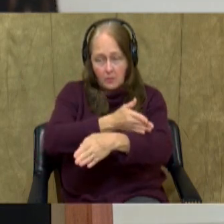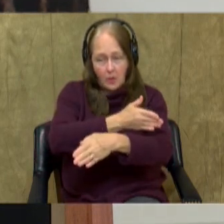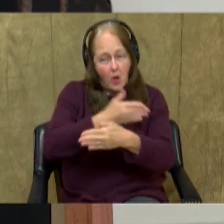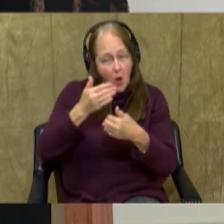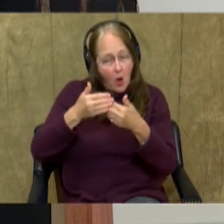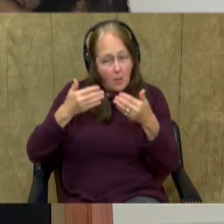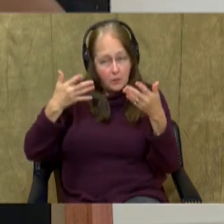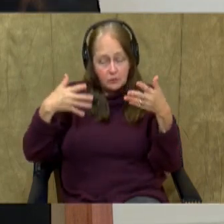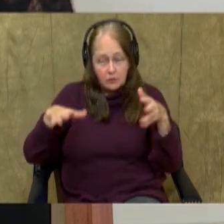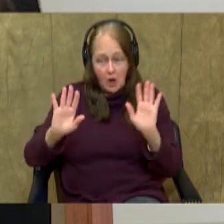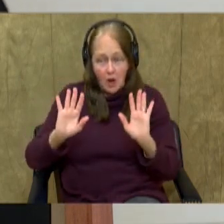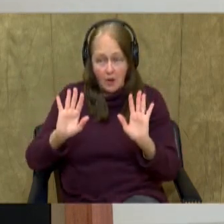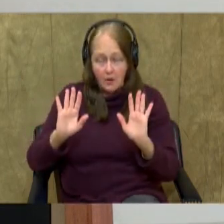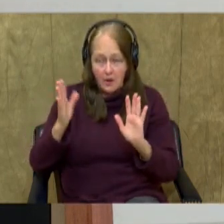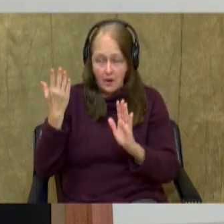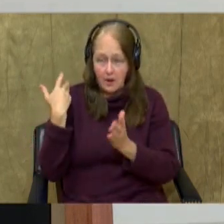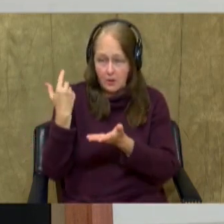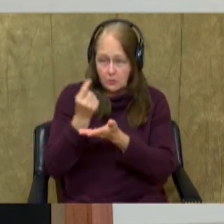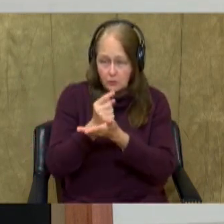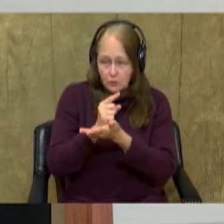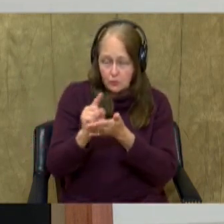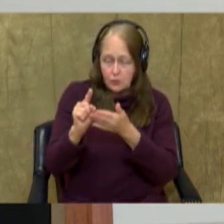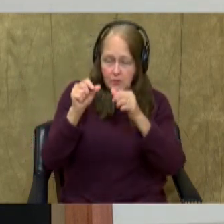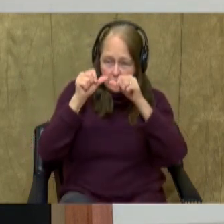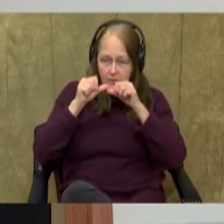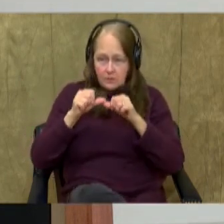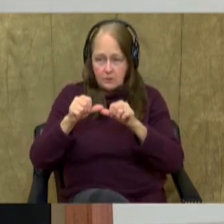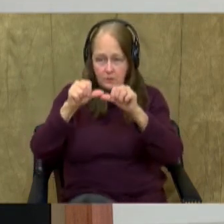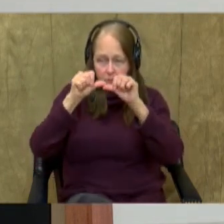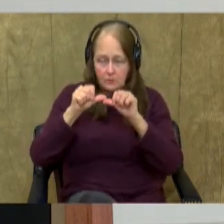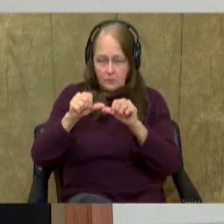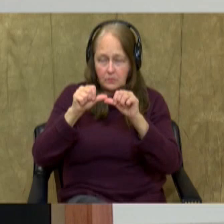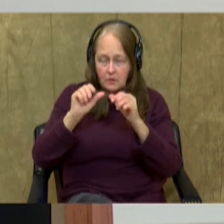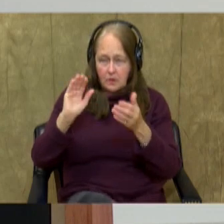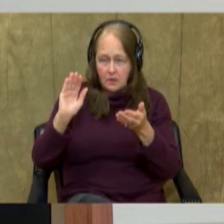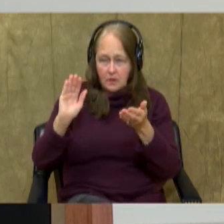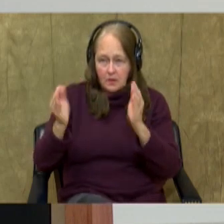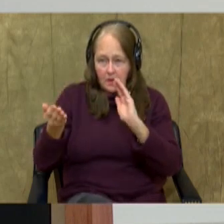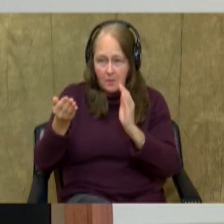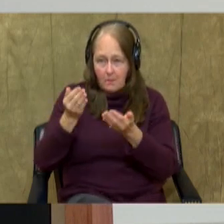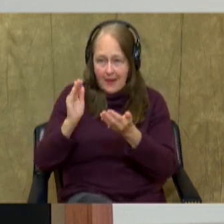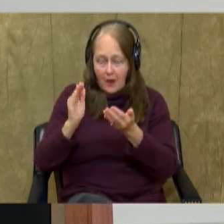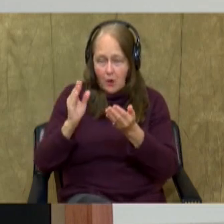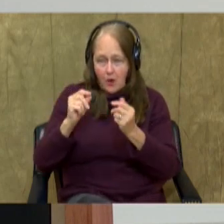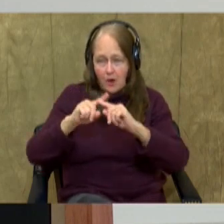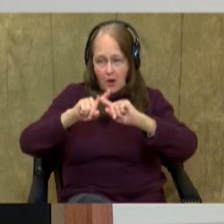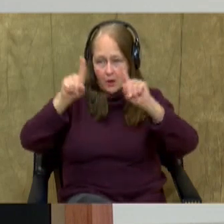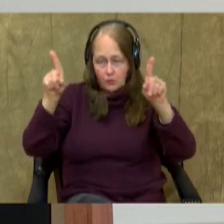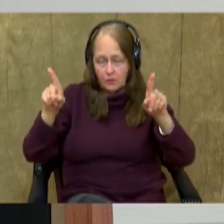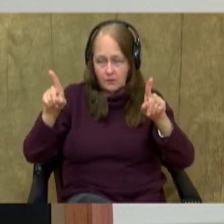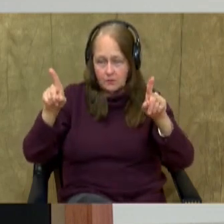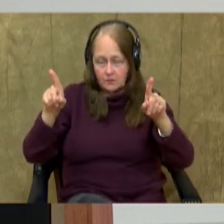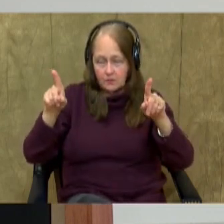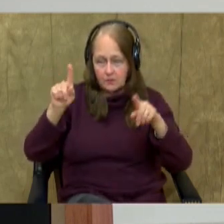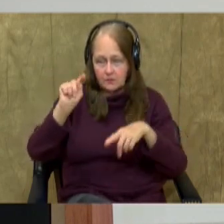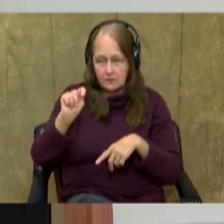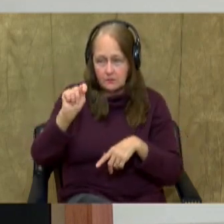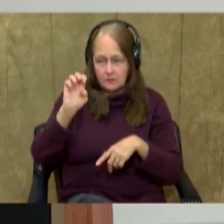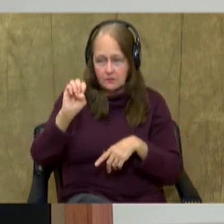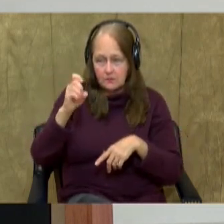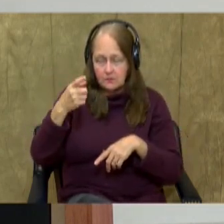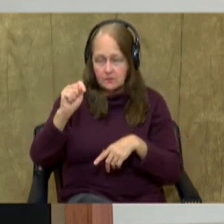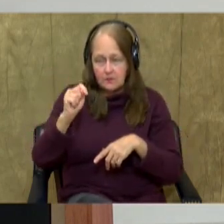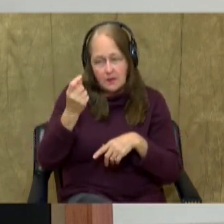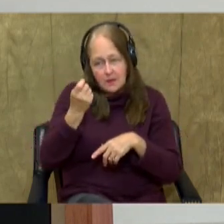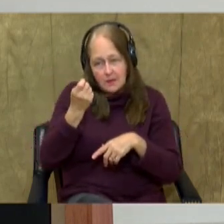almost done. Last week, we continued our lessons on comparing and contrasting text. Well, today we're moving on to